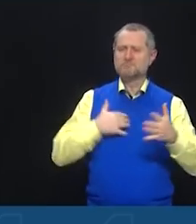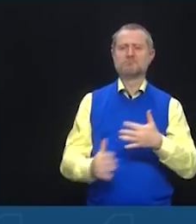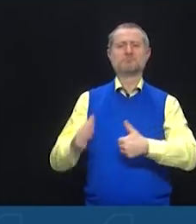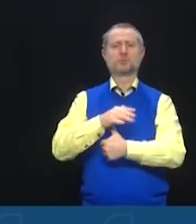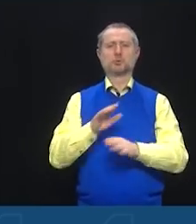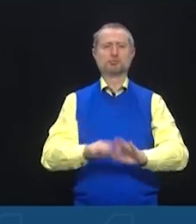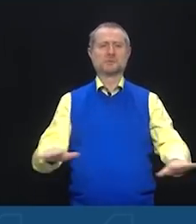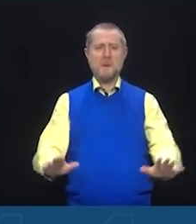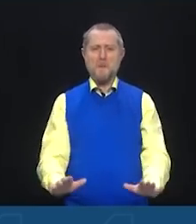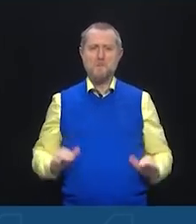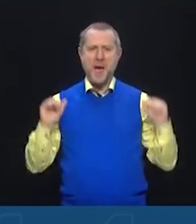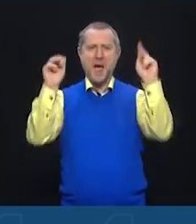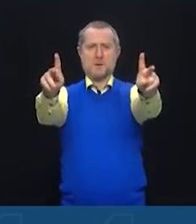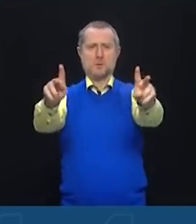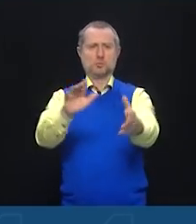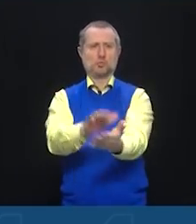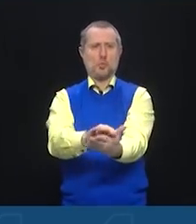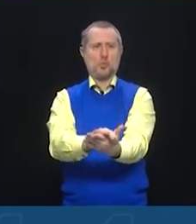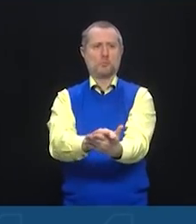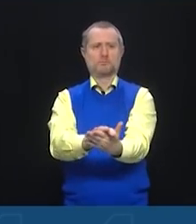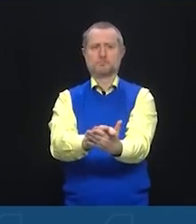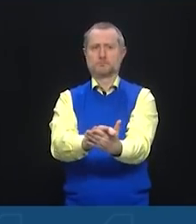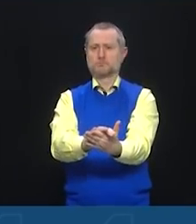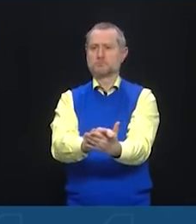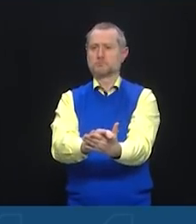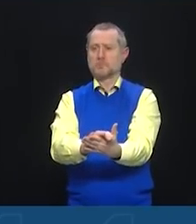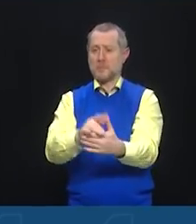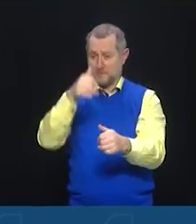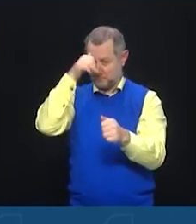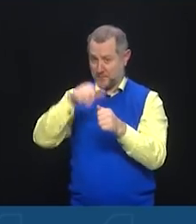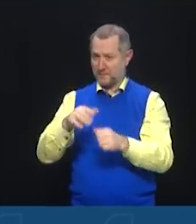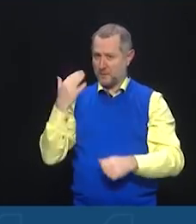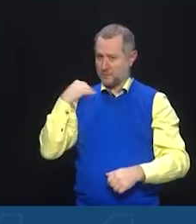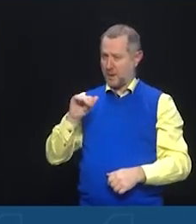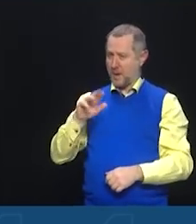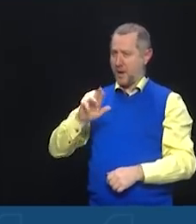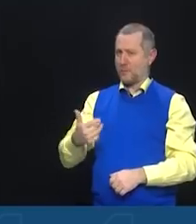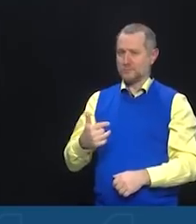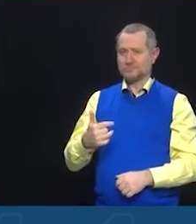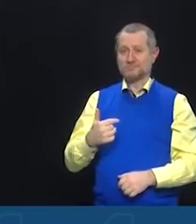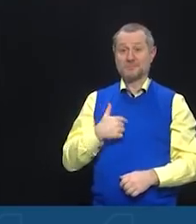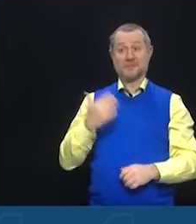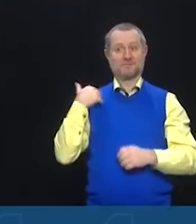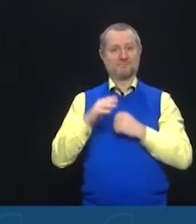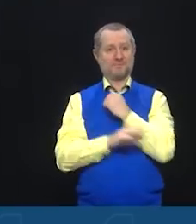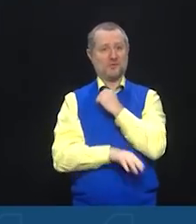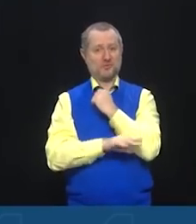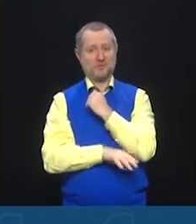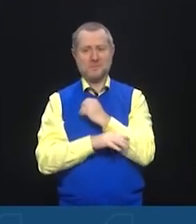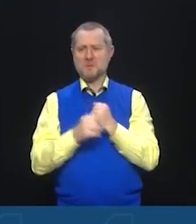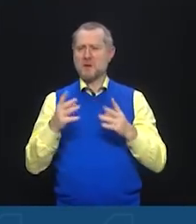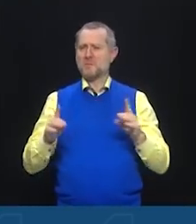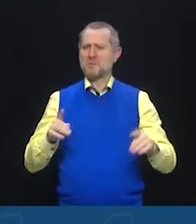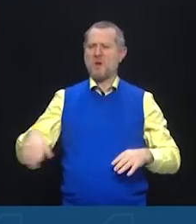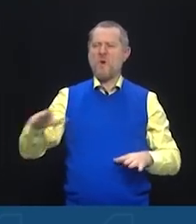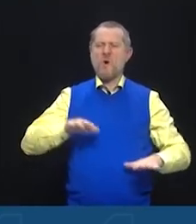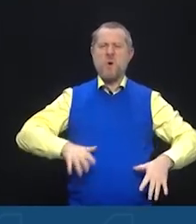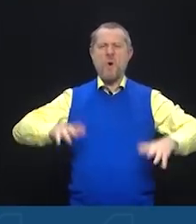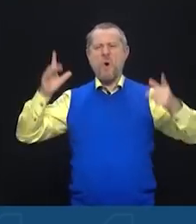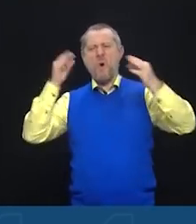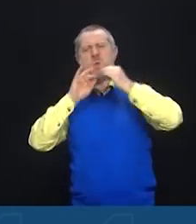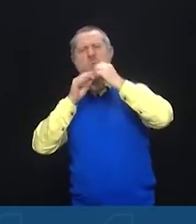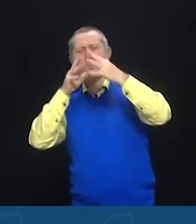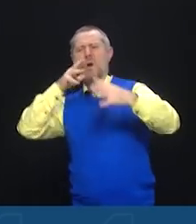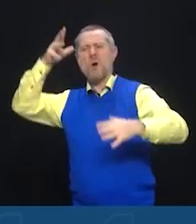school. If you recall back in August, early September, there was a lot of anxiety from parents and teachers